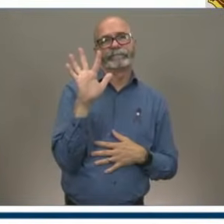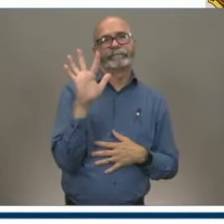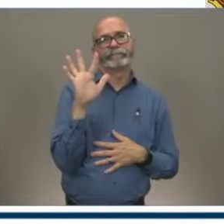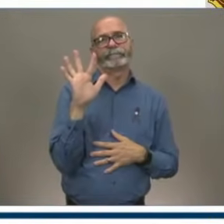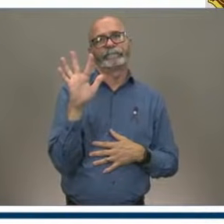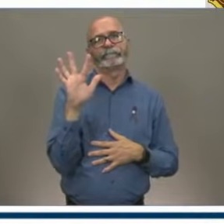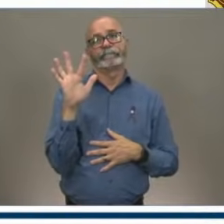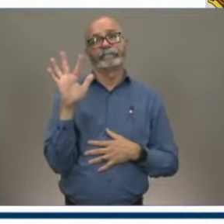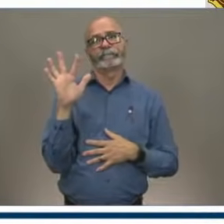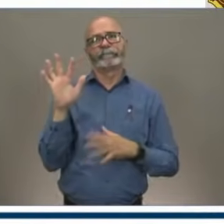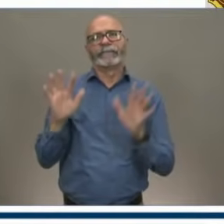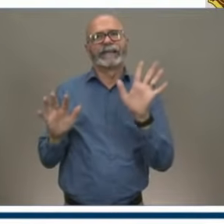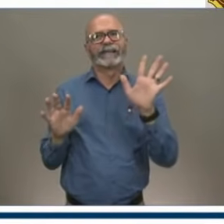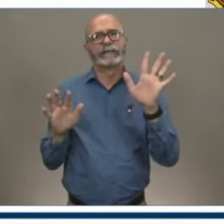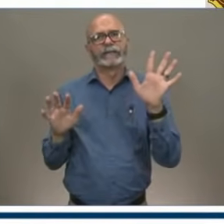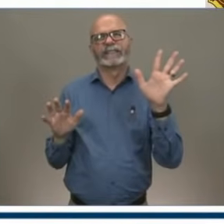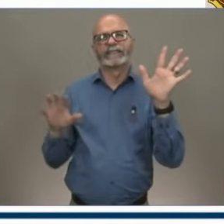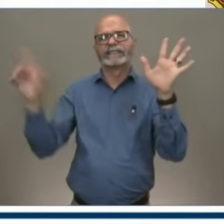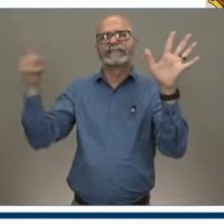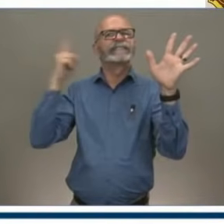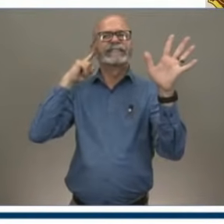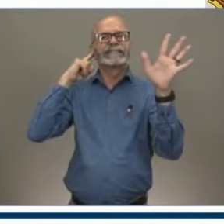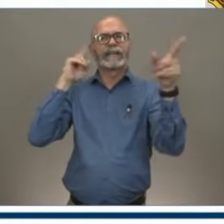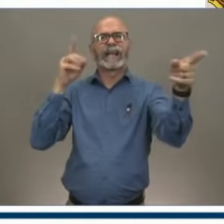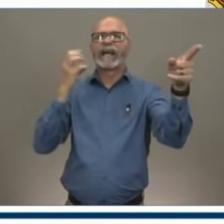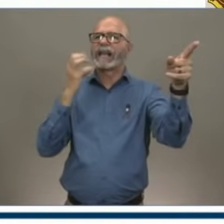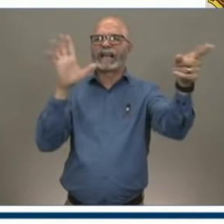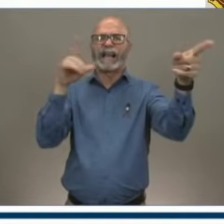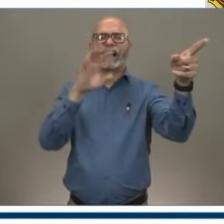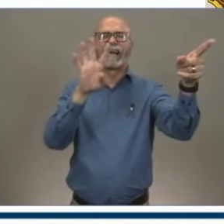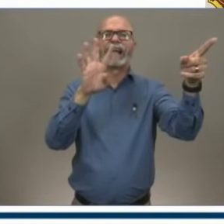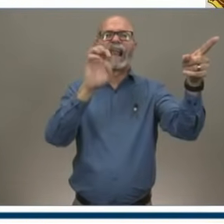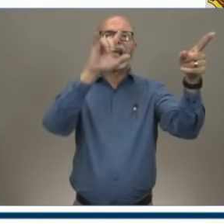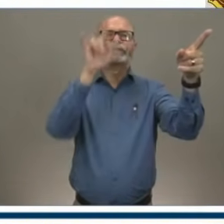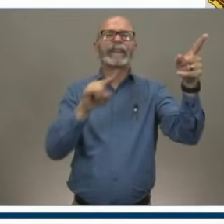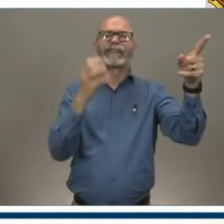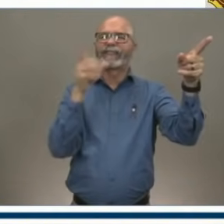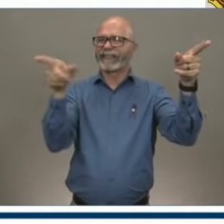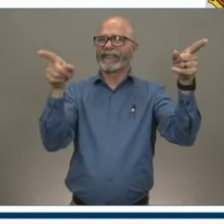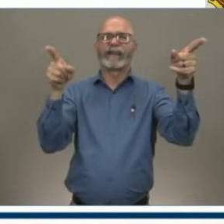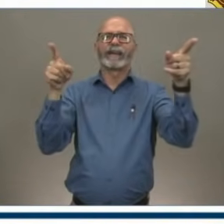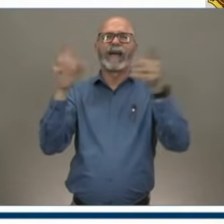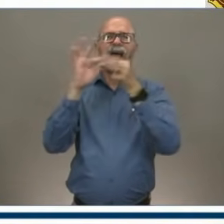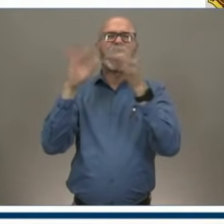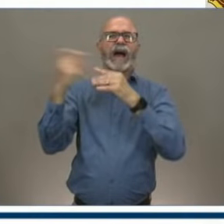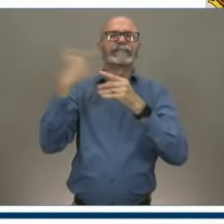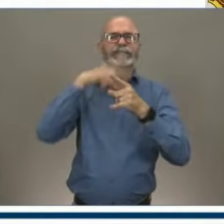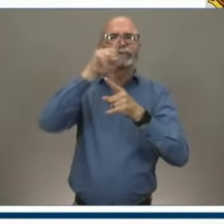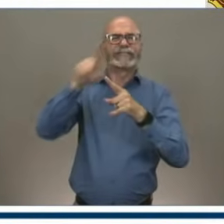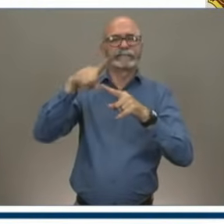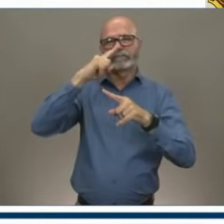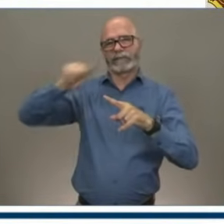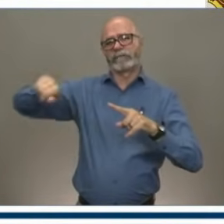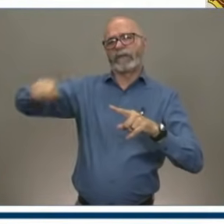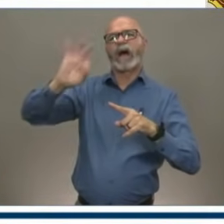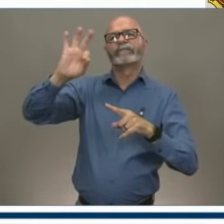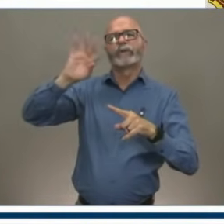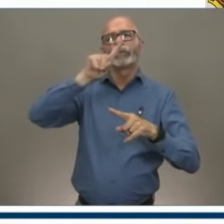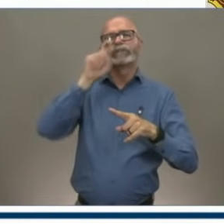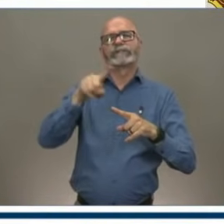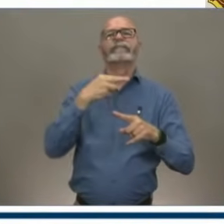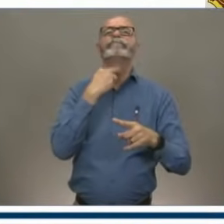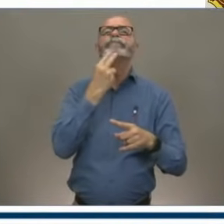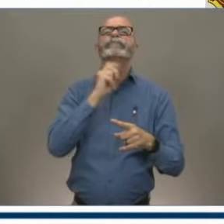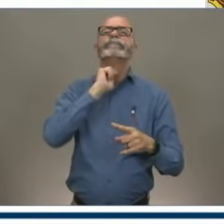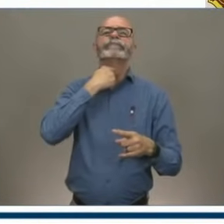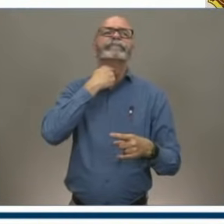Elizabeth. We can hear someone else talking, so if you're not asking a question, please have yourself on mute. Go ahead, Elizabeth, with your follow-up,